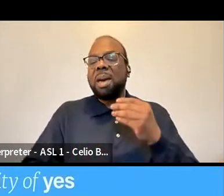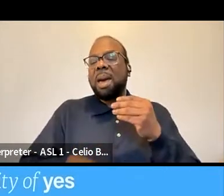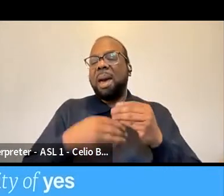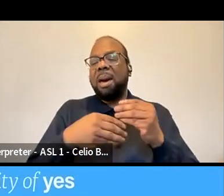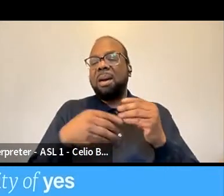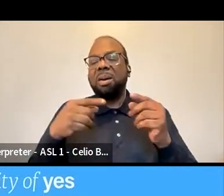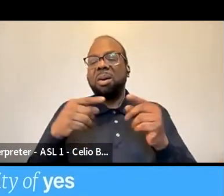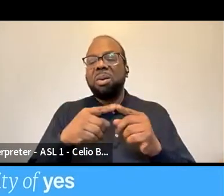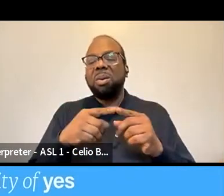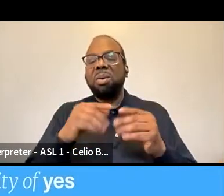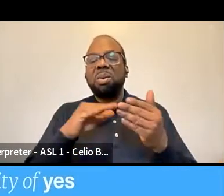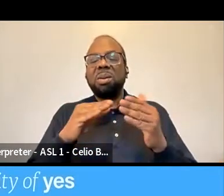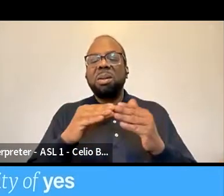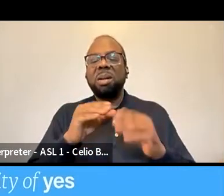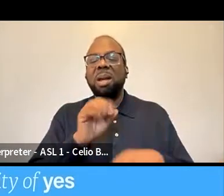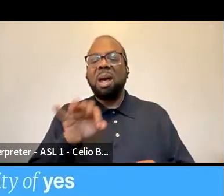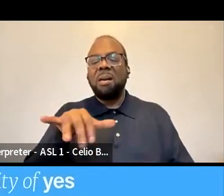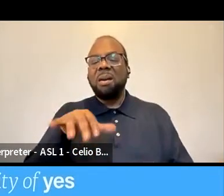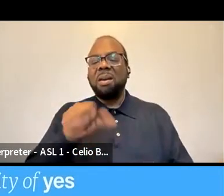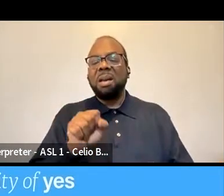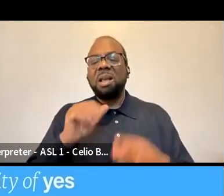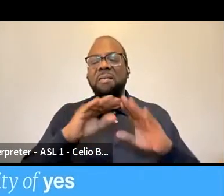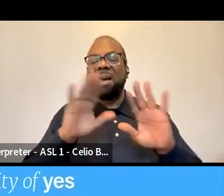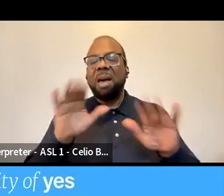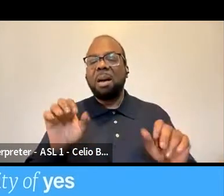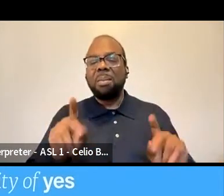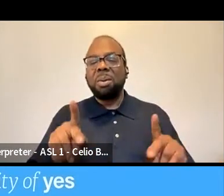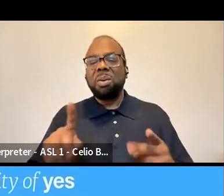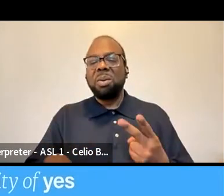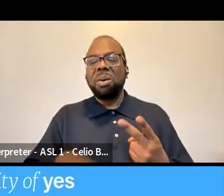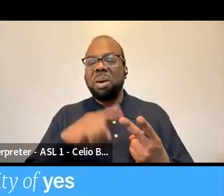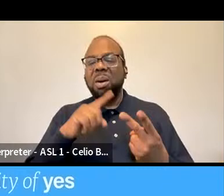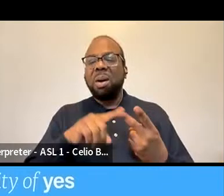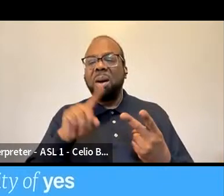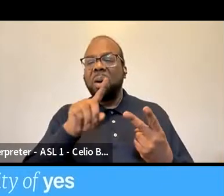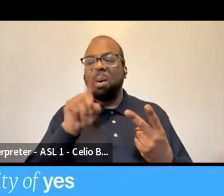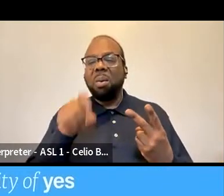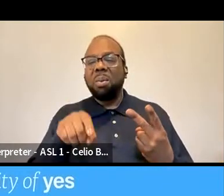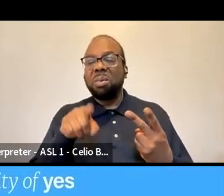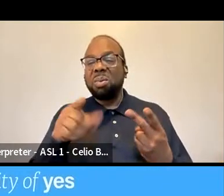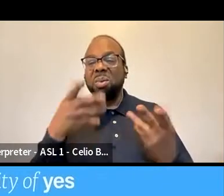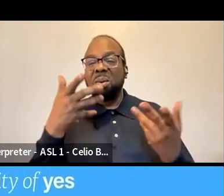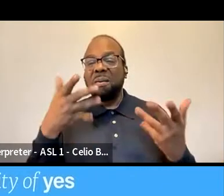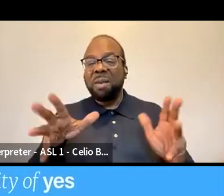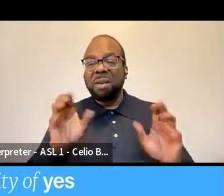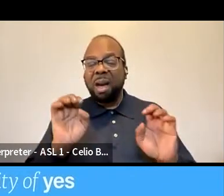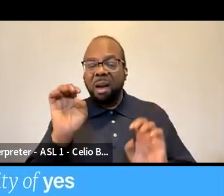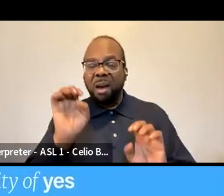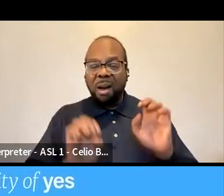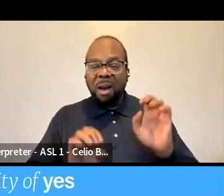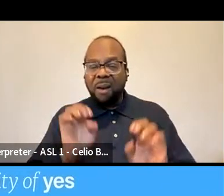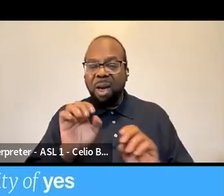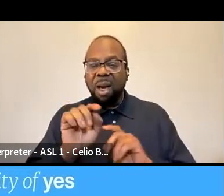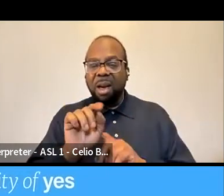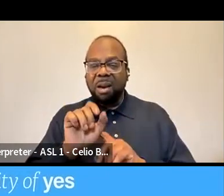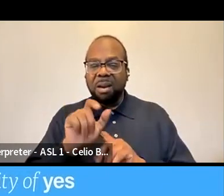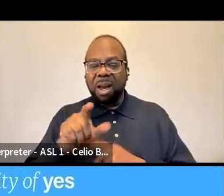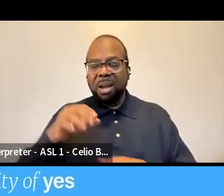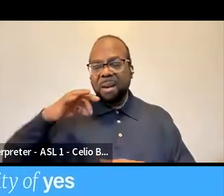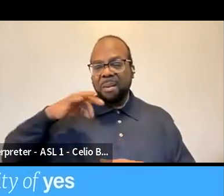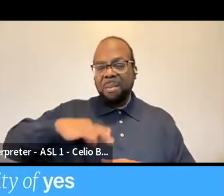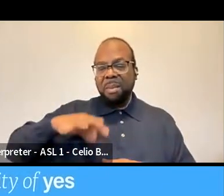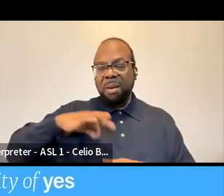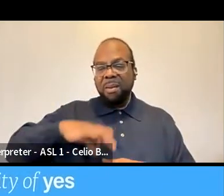the city of YAS for housing opportunity? And then my other question is, have you made a valuation of the tax incentives and